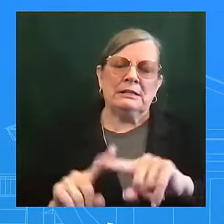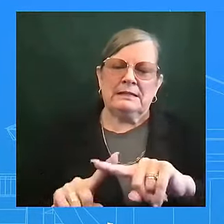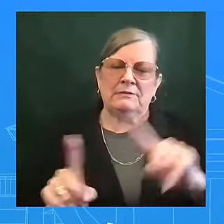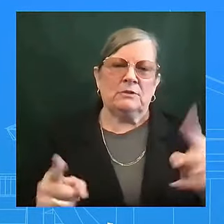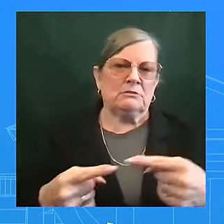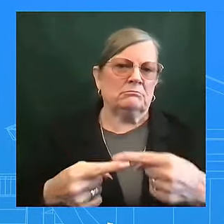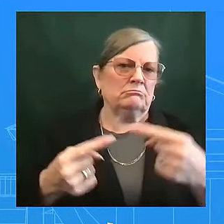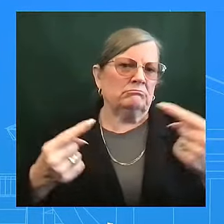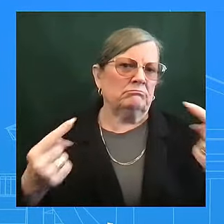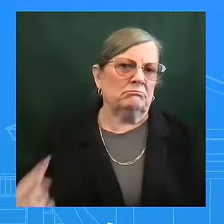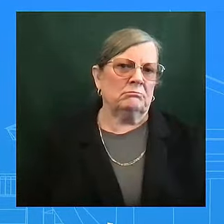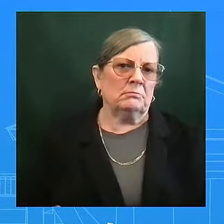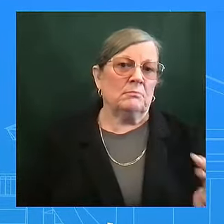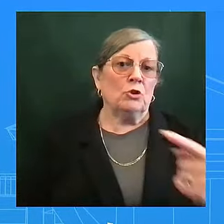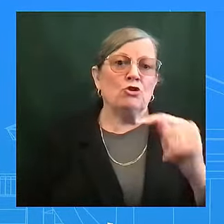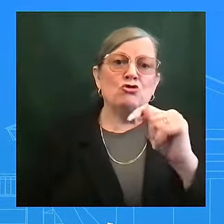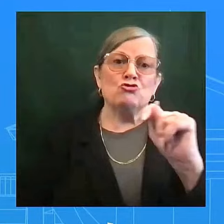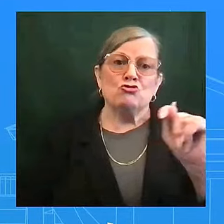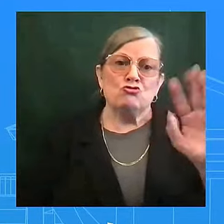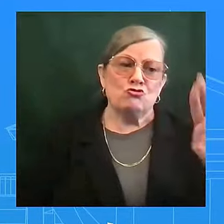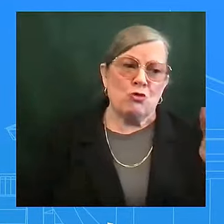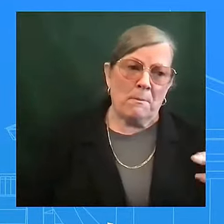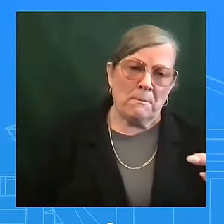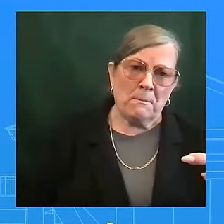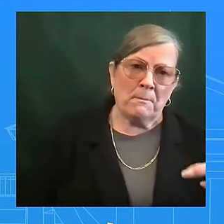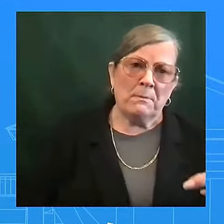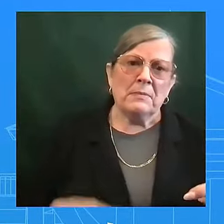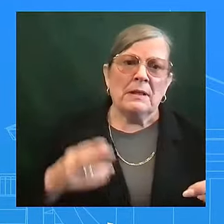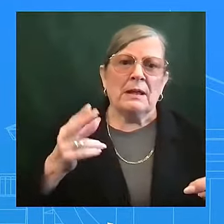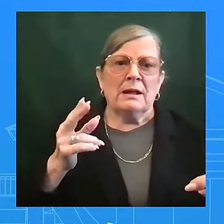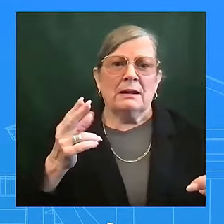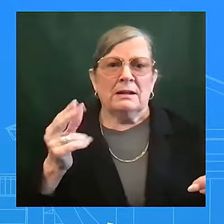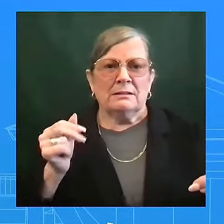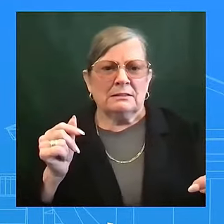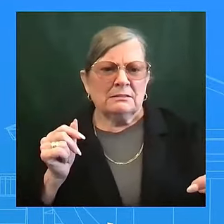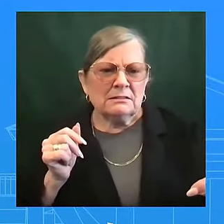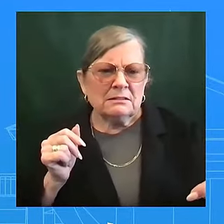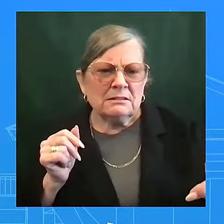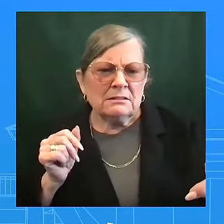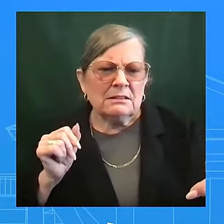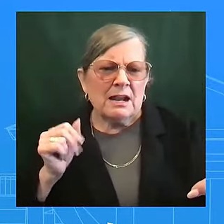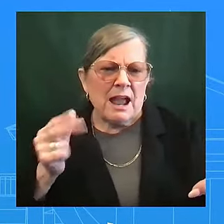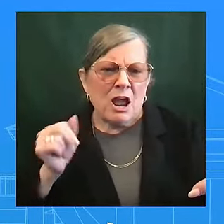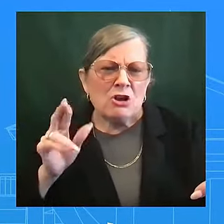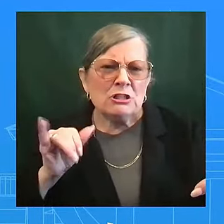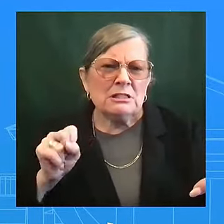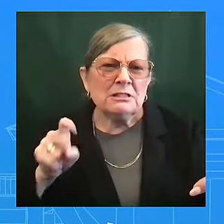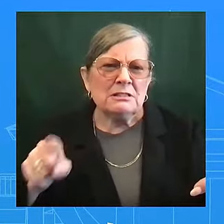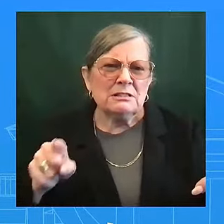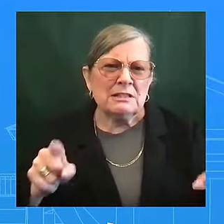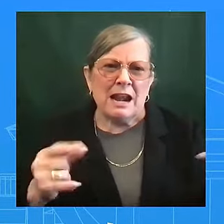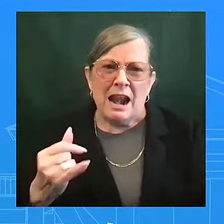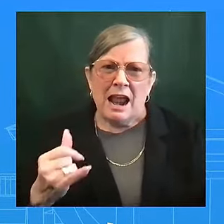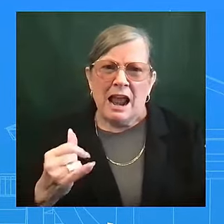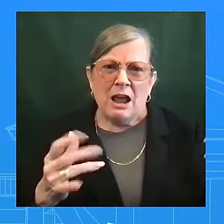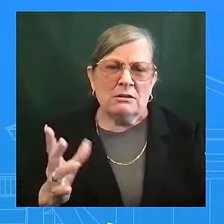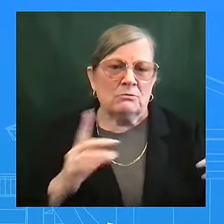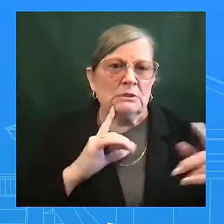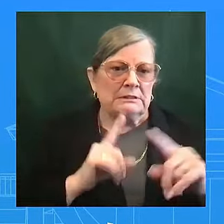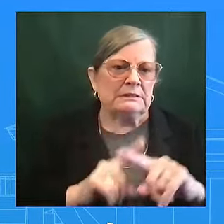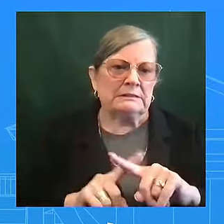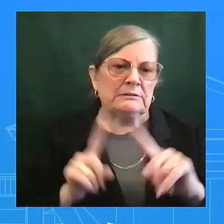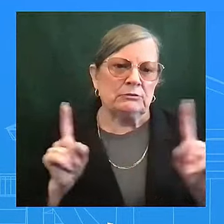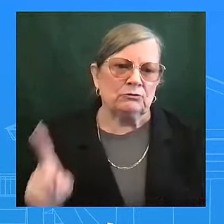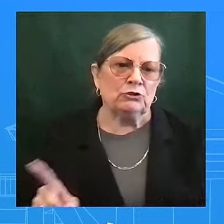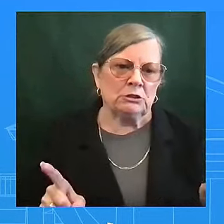because of this leadership of this administration, the Biden-Harris administration. Project 25 is something that Republicans, not going to speak to the